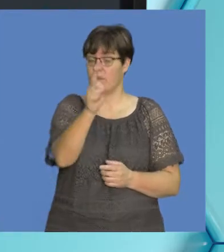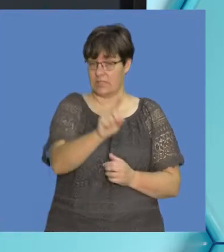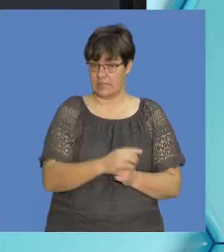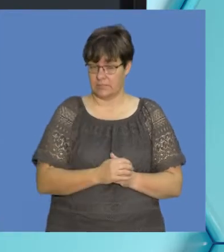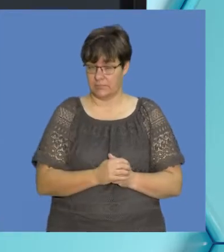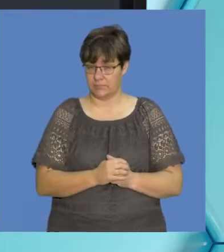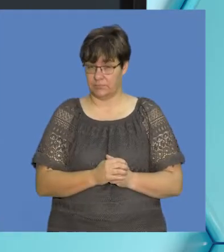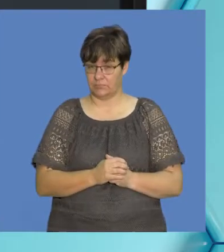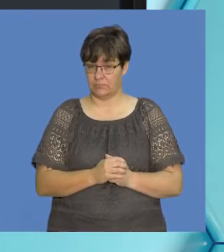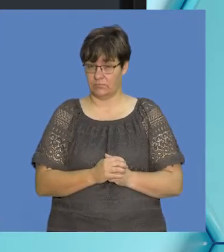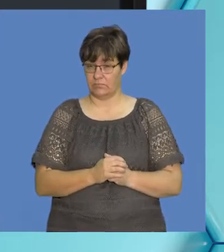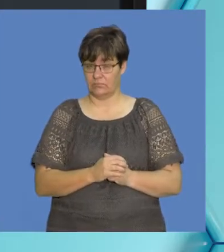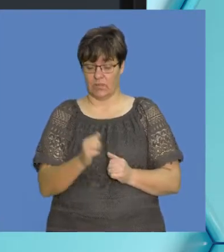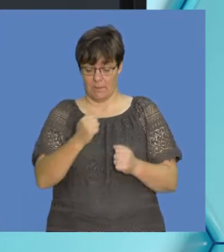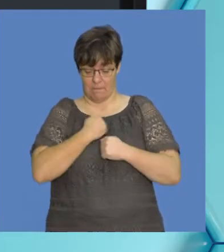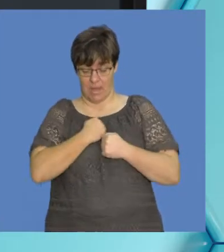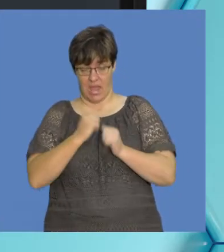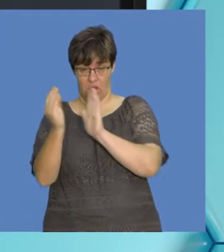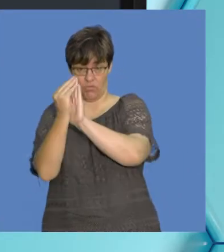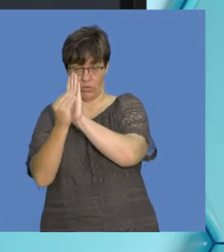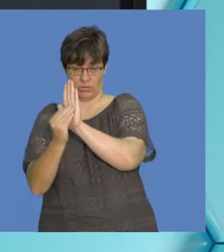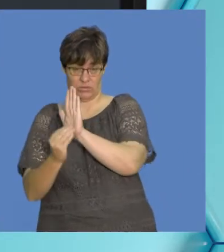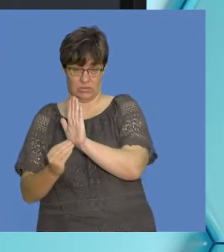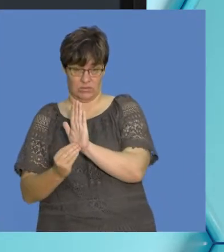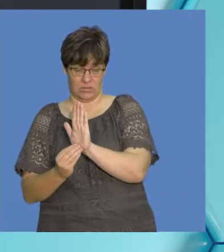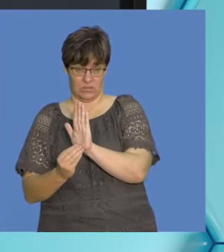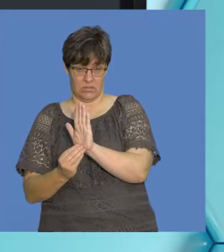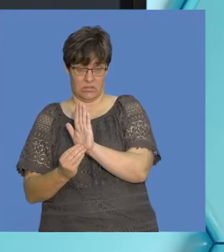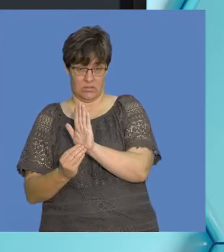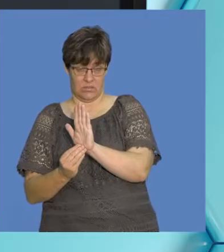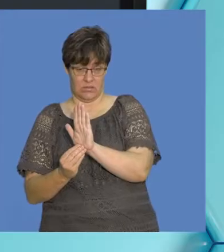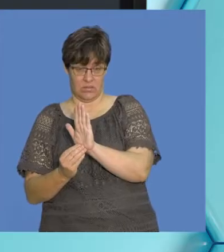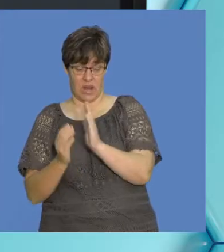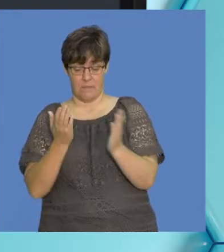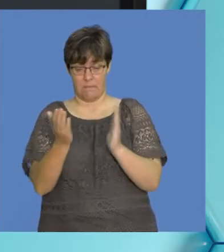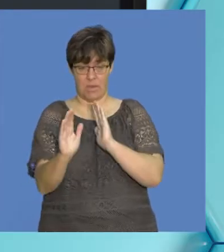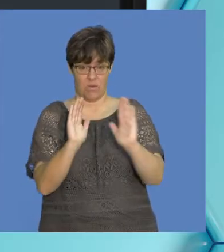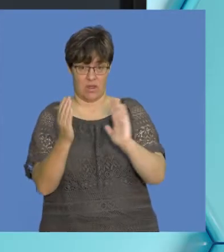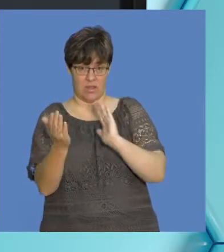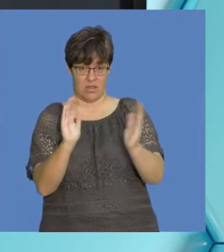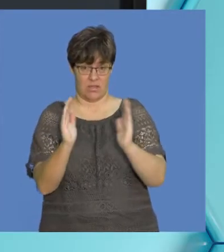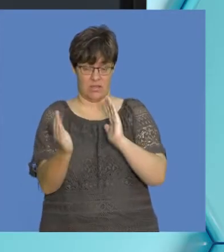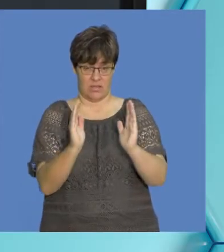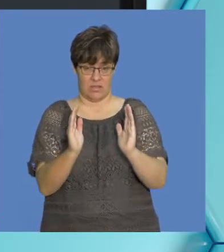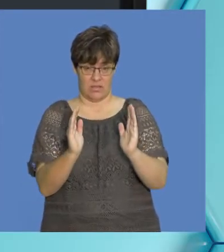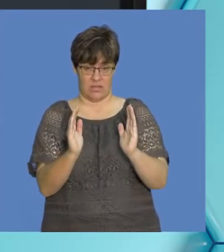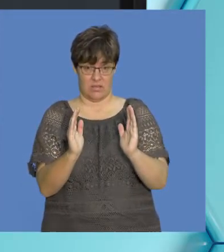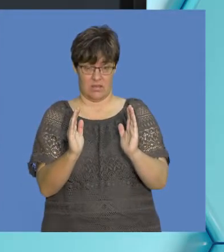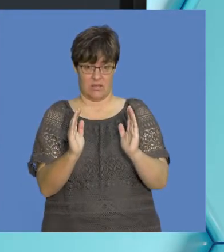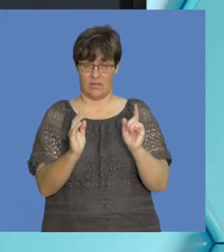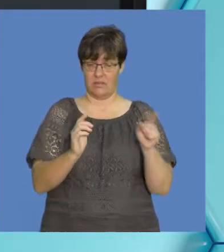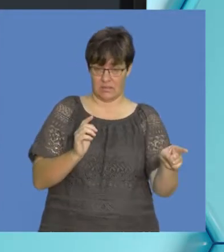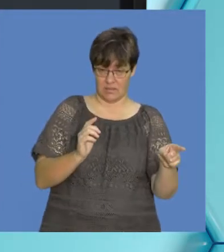if our records are mirrored, right? They are mirrored in terms of